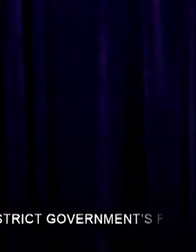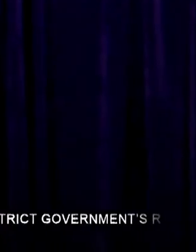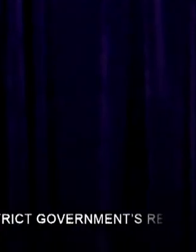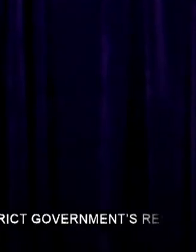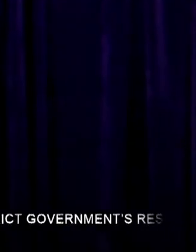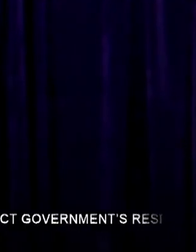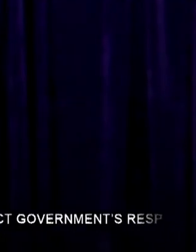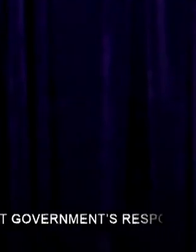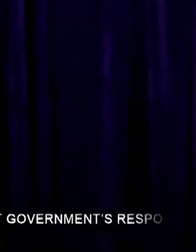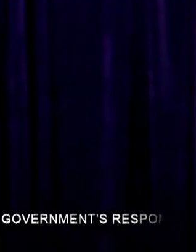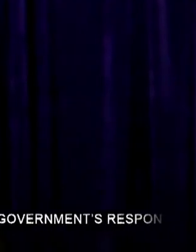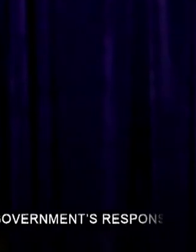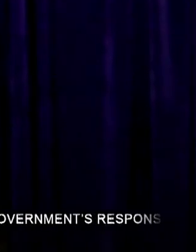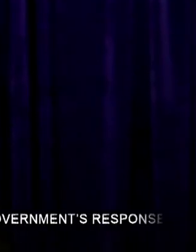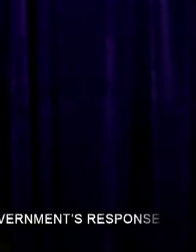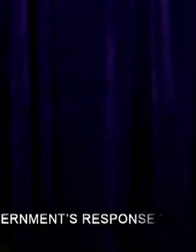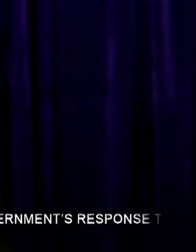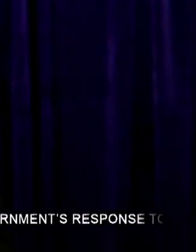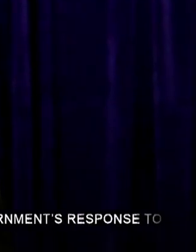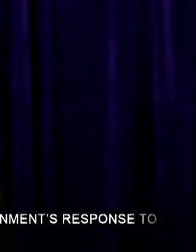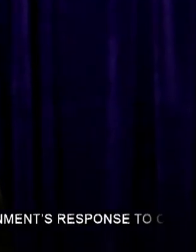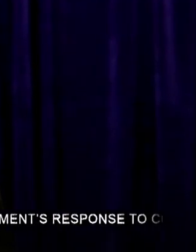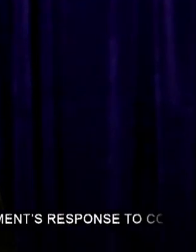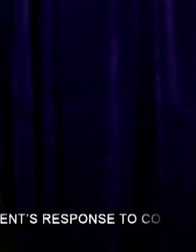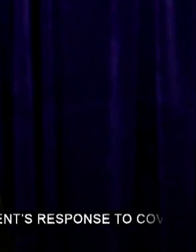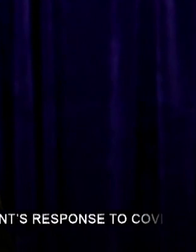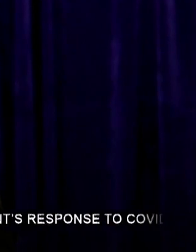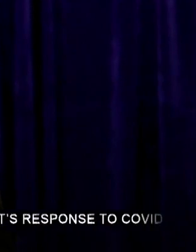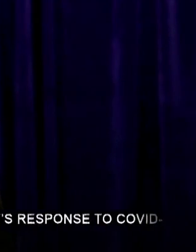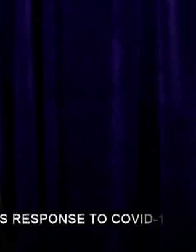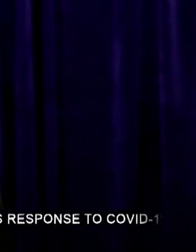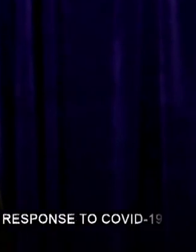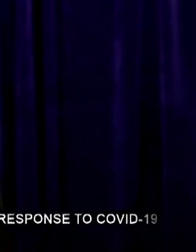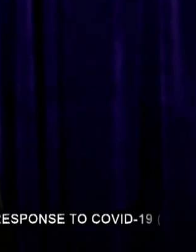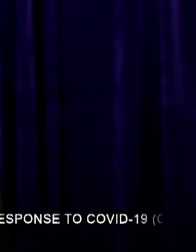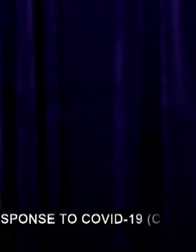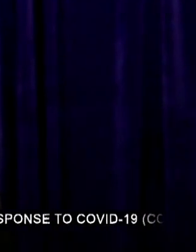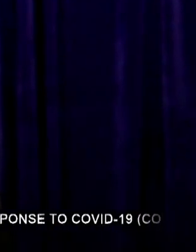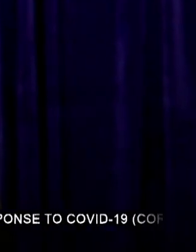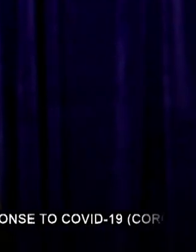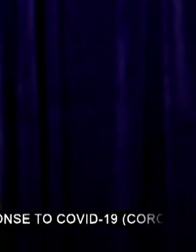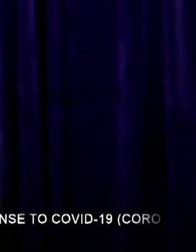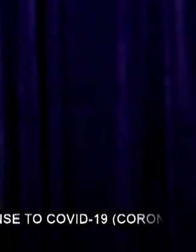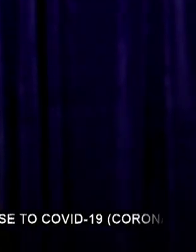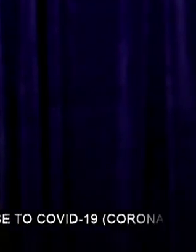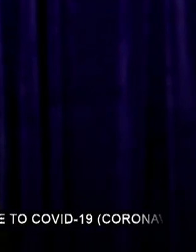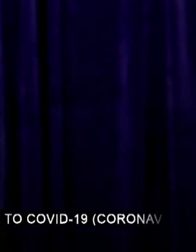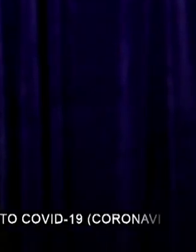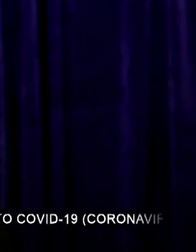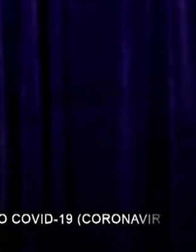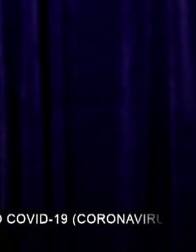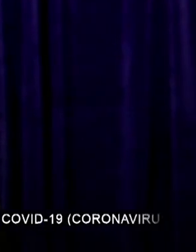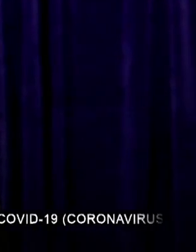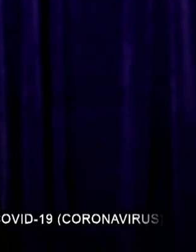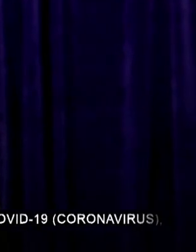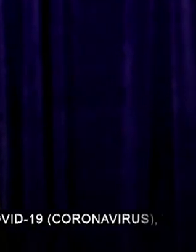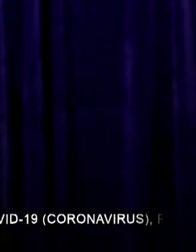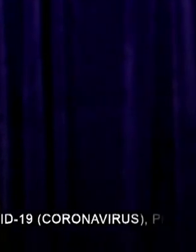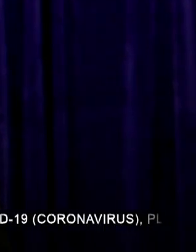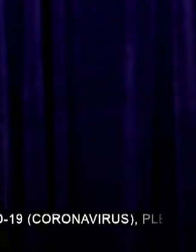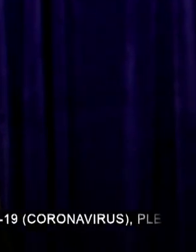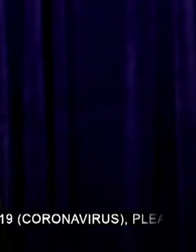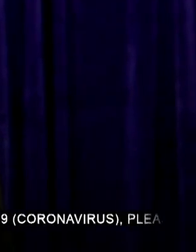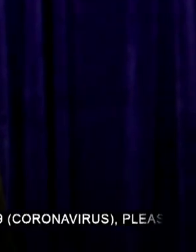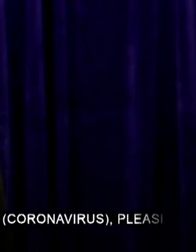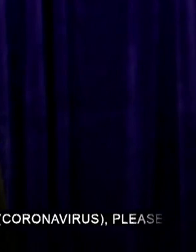Mayor Bowser wants DC small businesses to know that the Federal Small Business Administration has accepted DC's declaration for economic